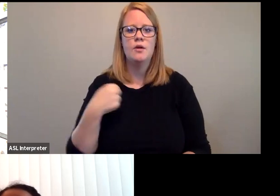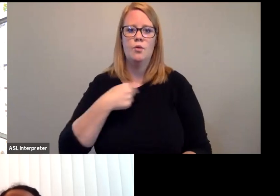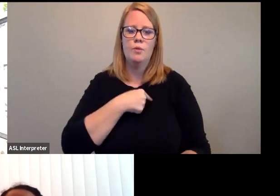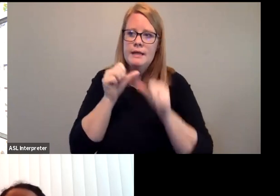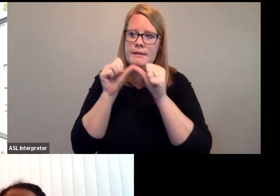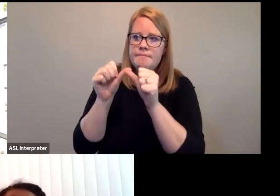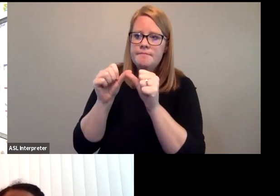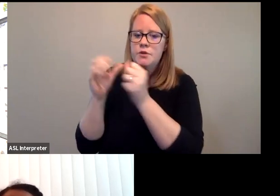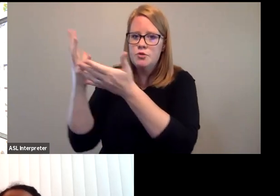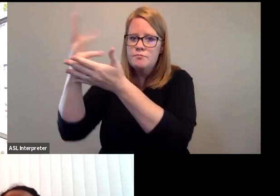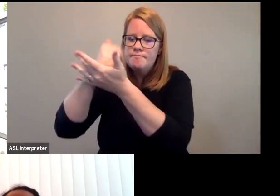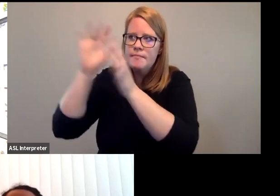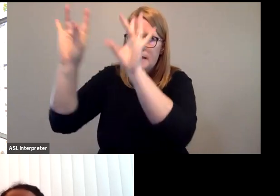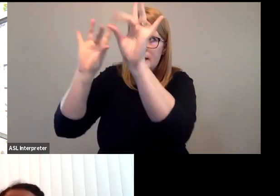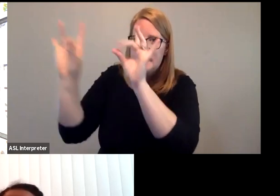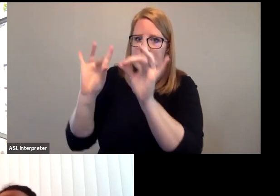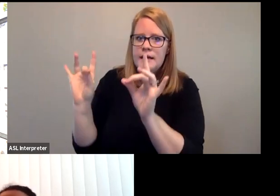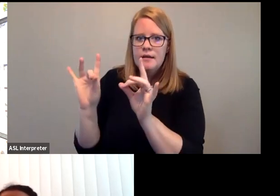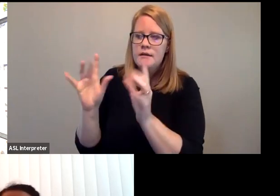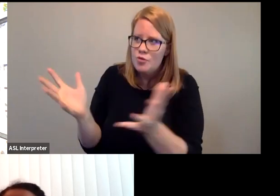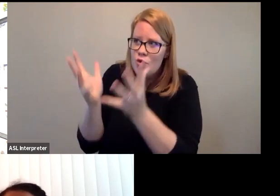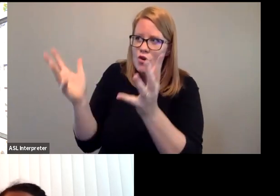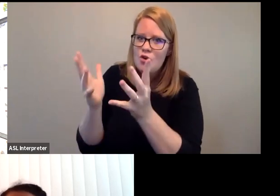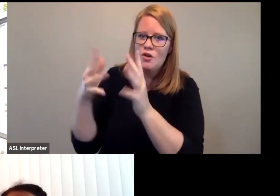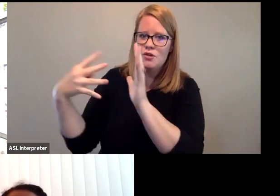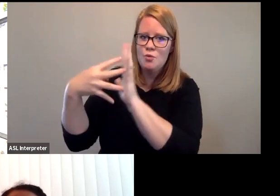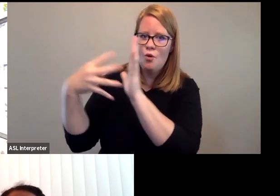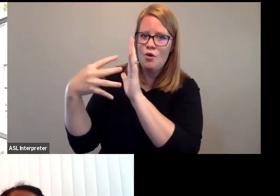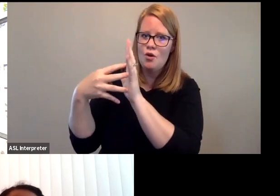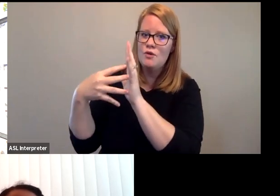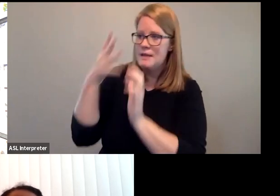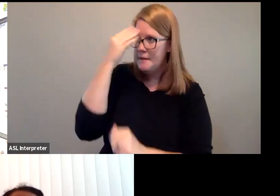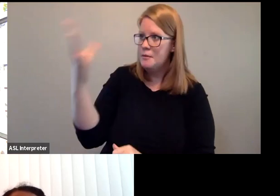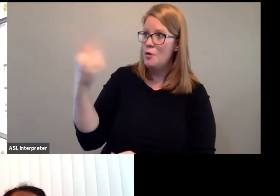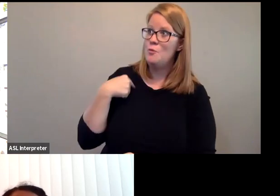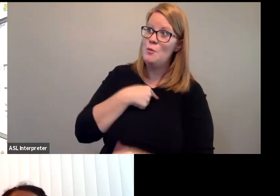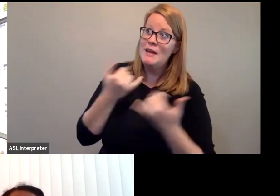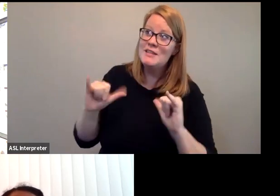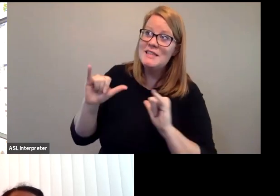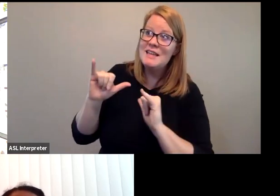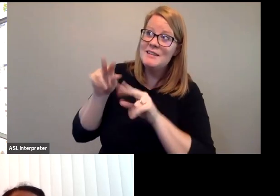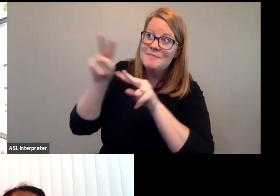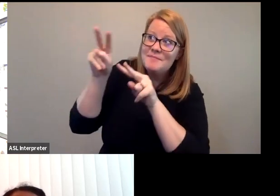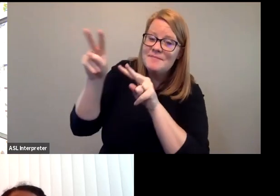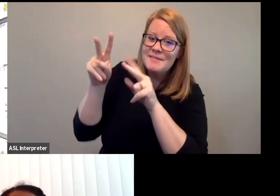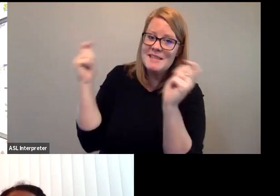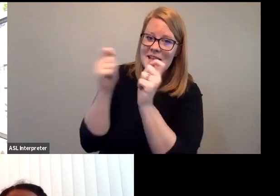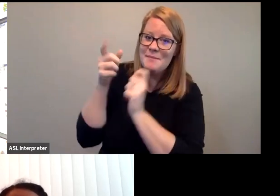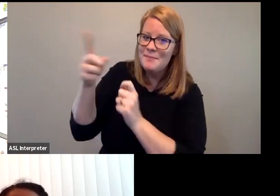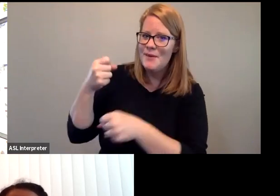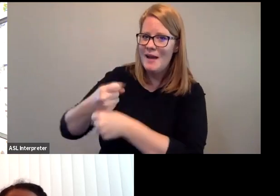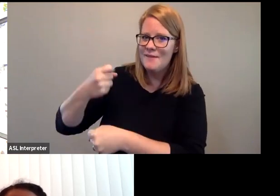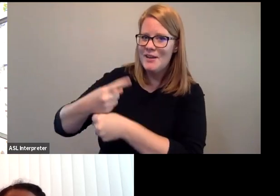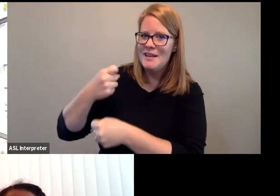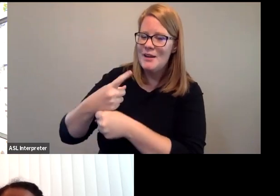help bring on more fruit, help them know that, hey, we're still here, we still celebrate you every year. And you know, we're